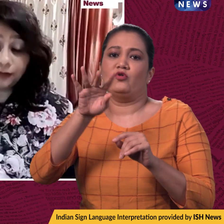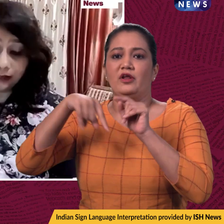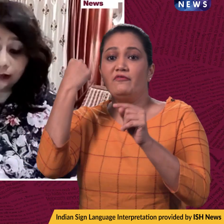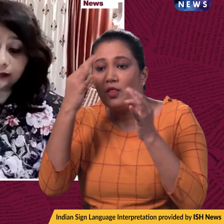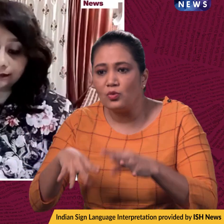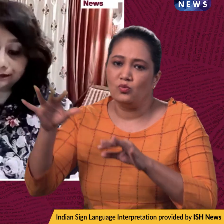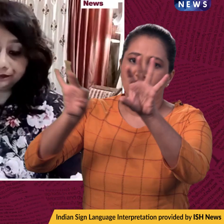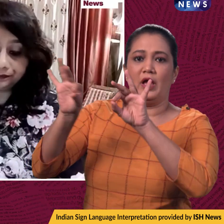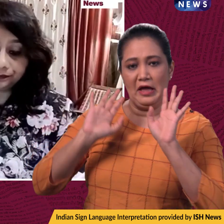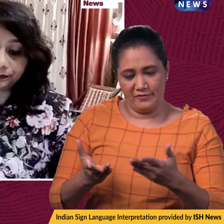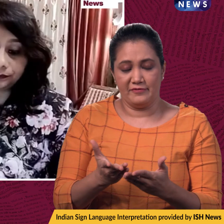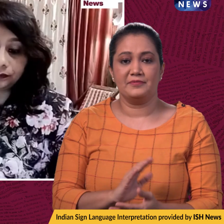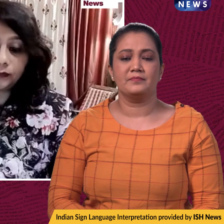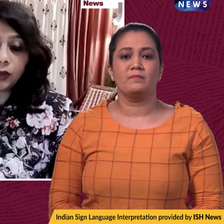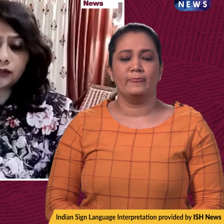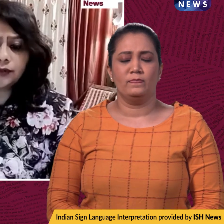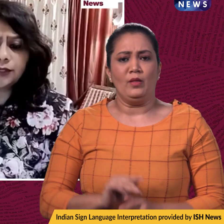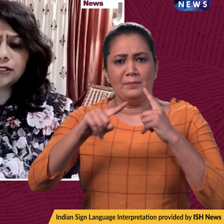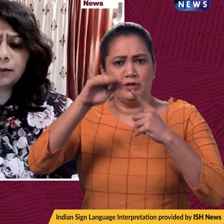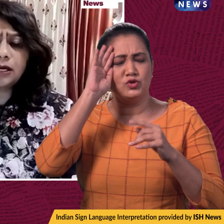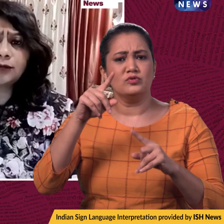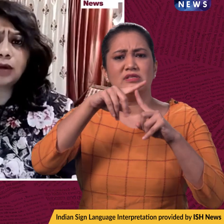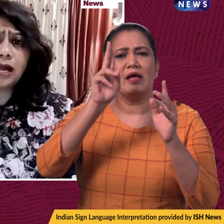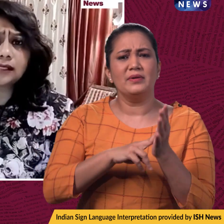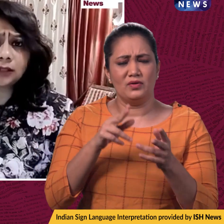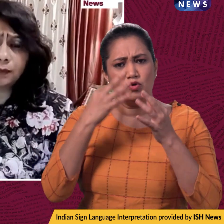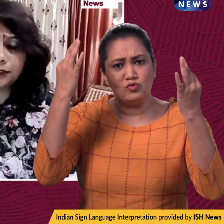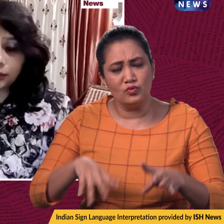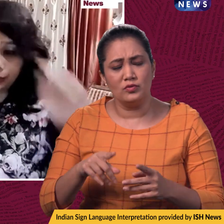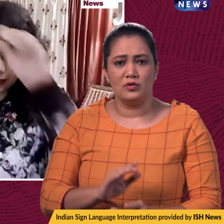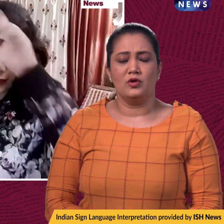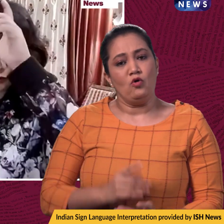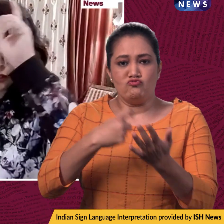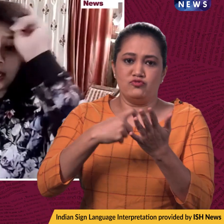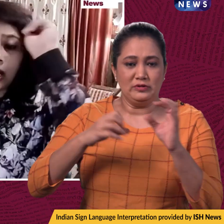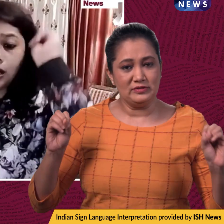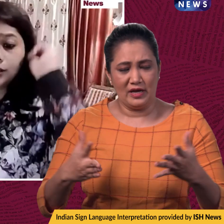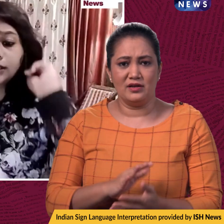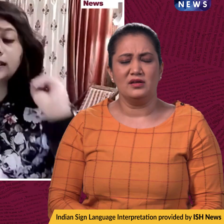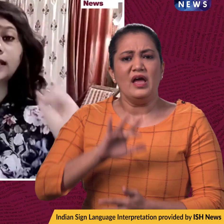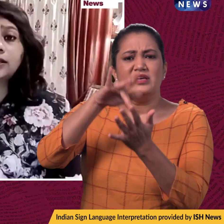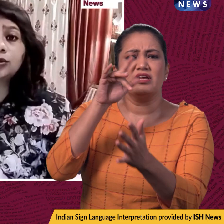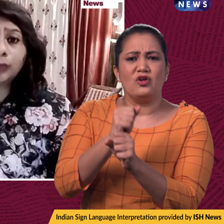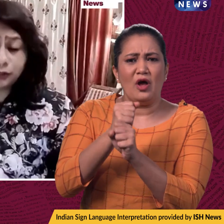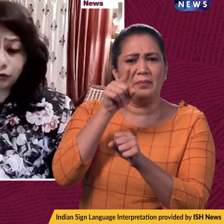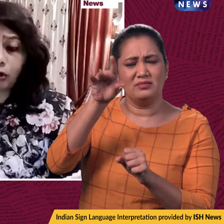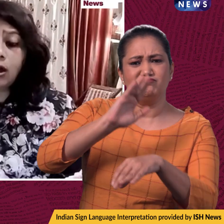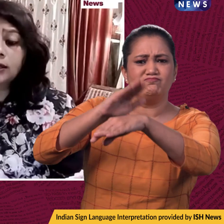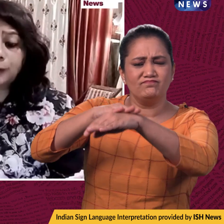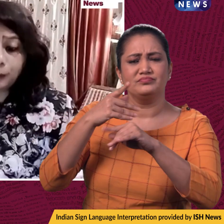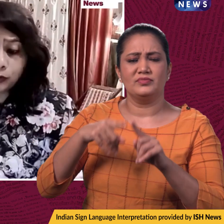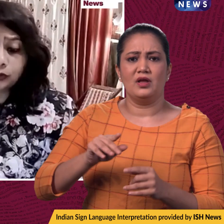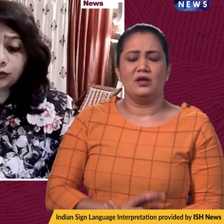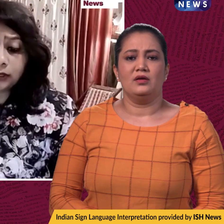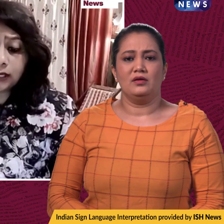fresh faces. Also in the news, Tamil Nadu has adopted a resolution urging the centre to withdraw